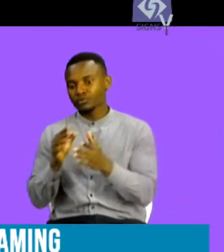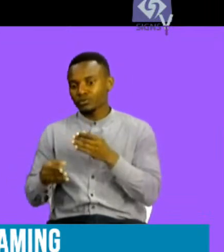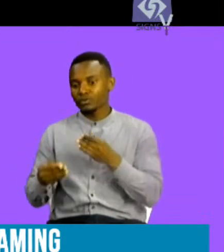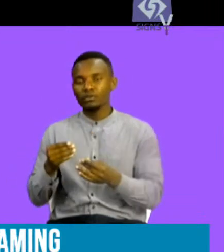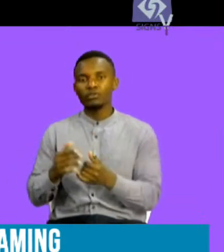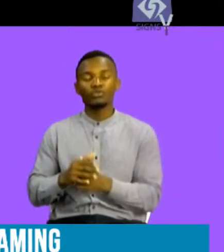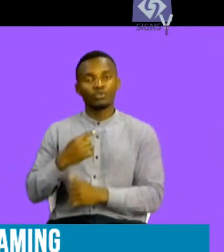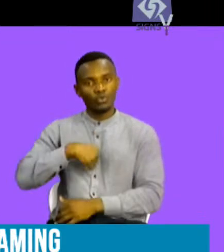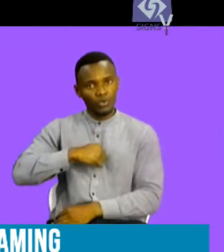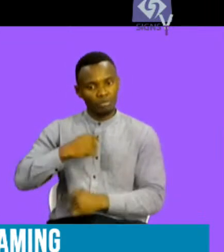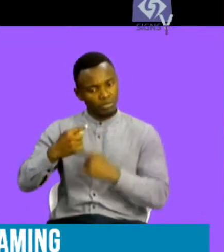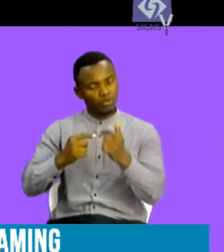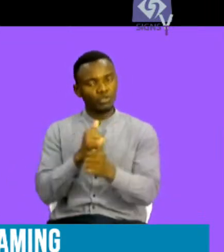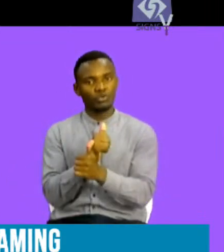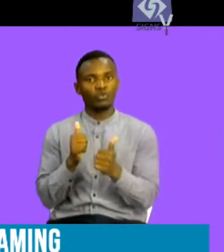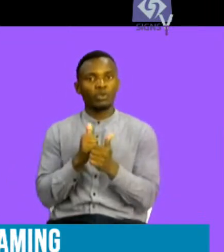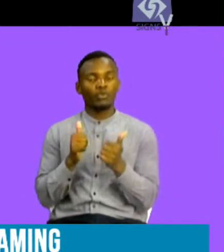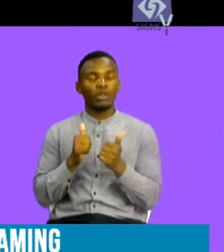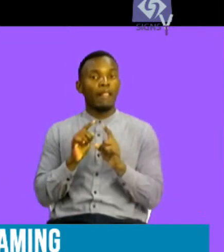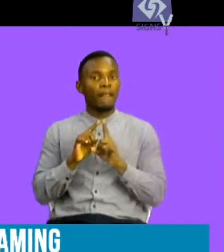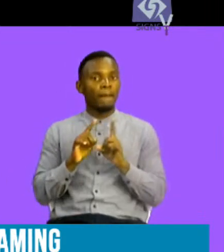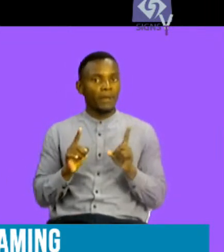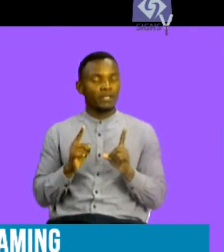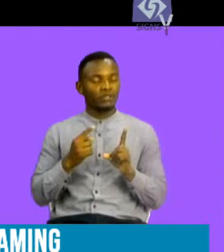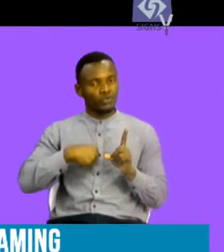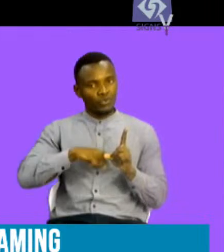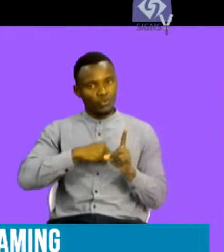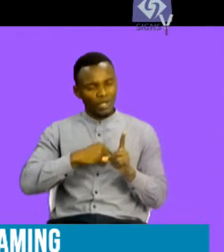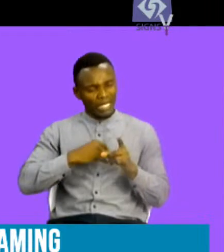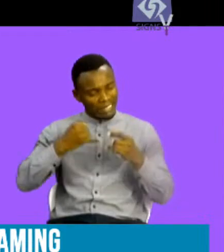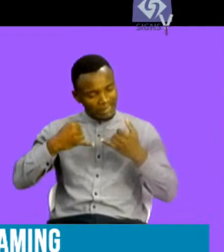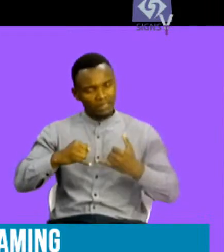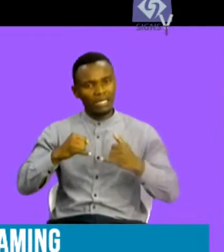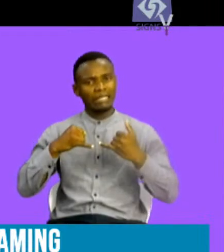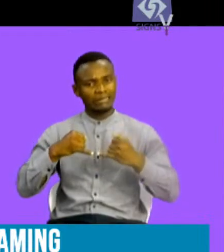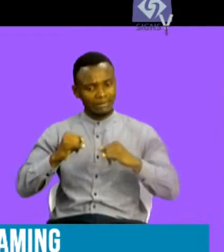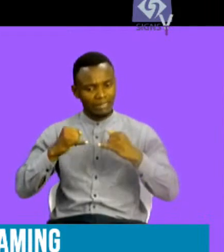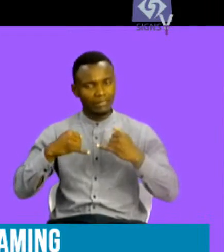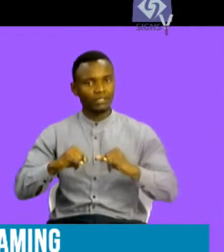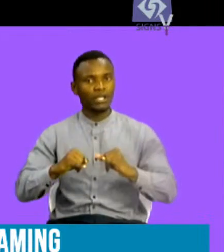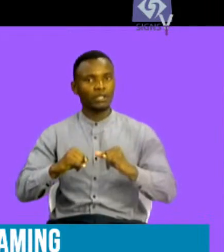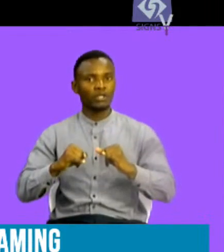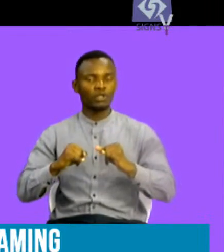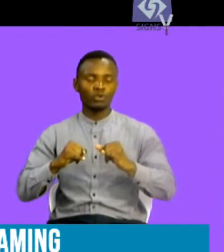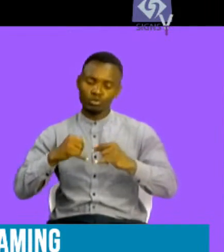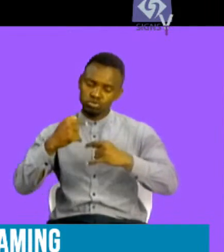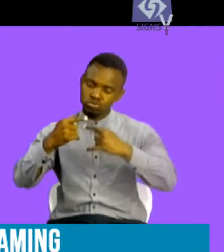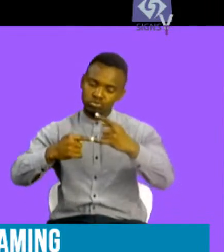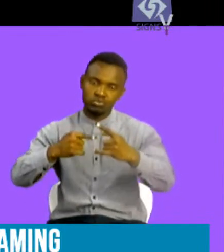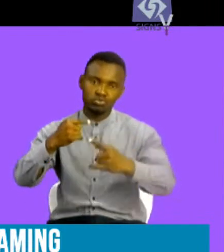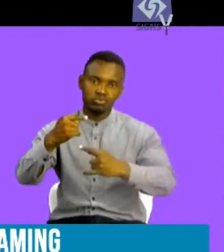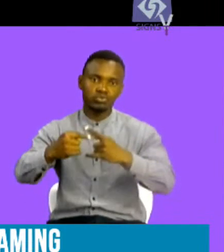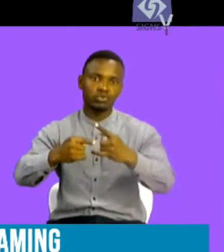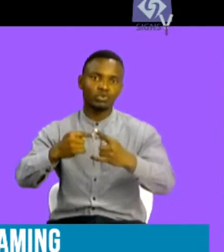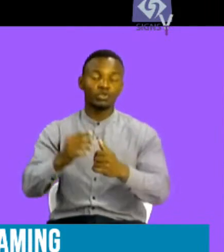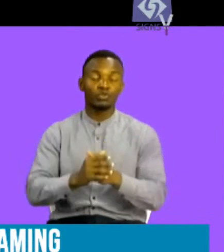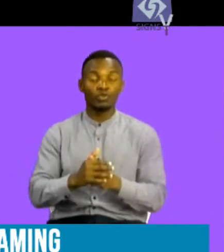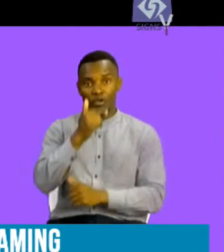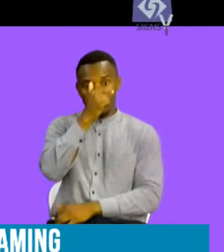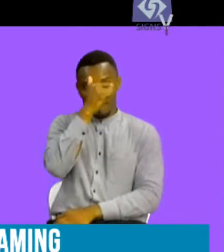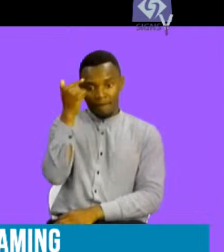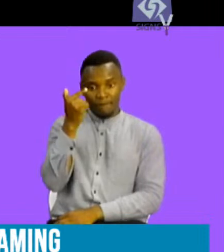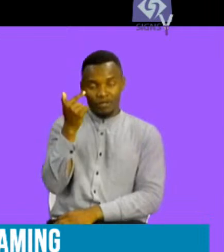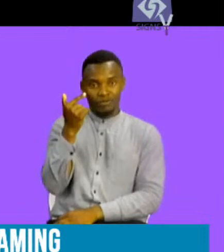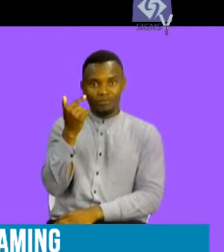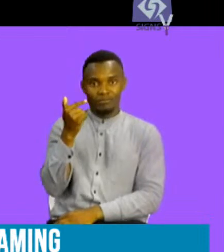so we are doing good, but we are trying much so that we can go beyond. Yeah, because it seems